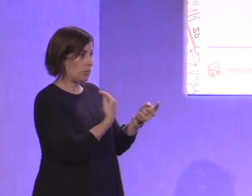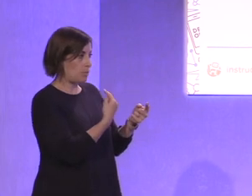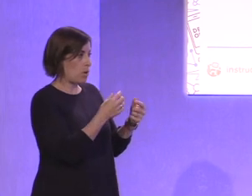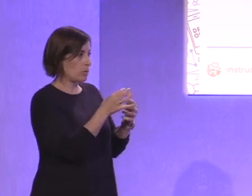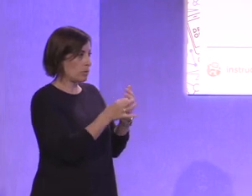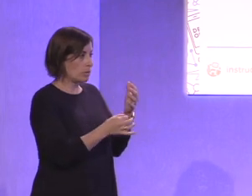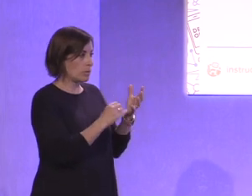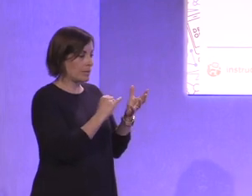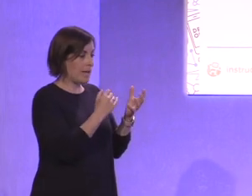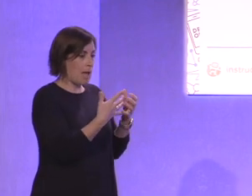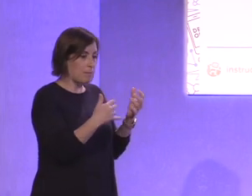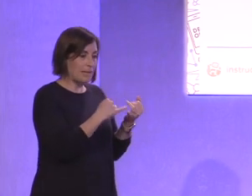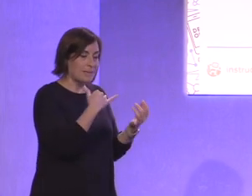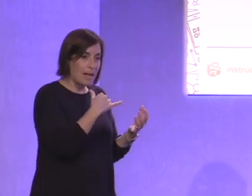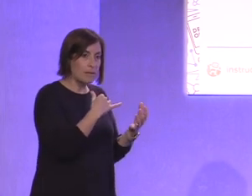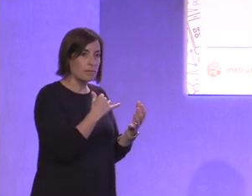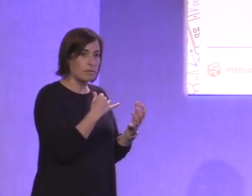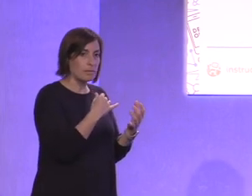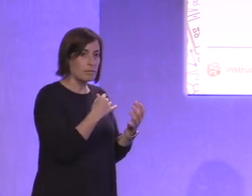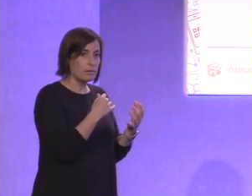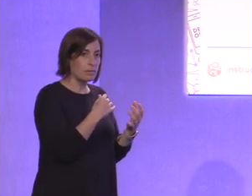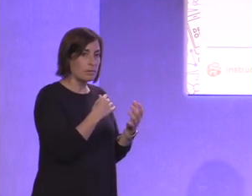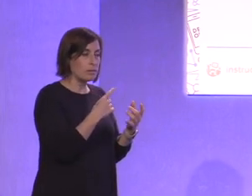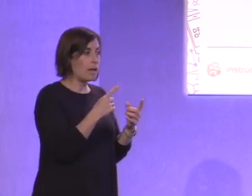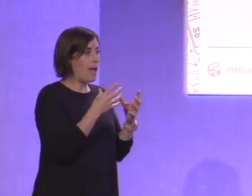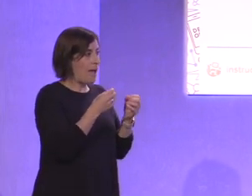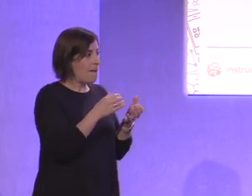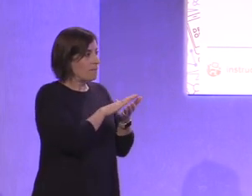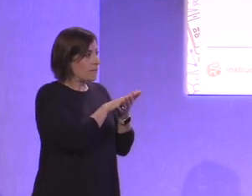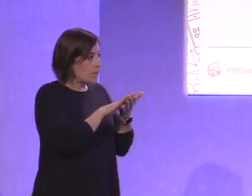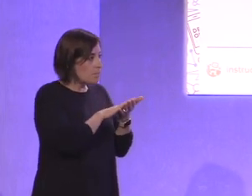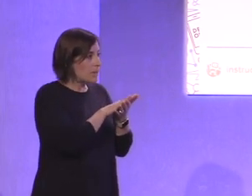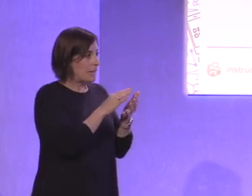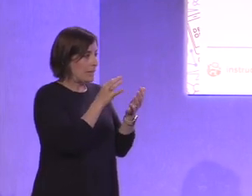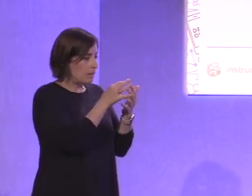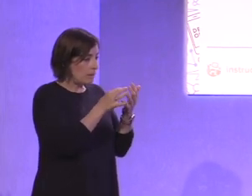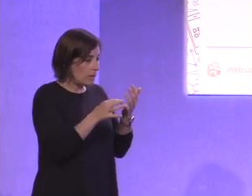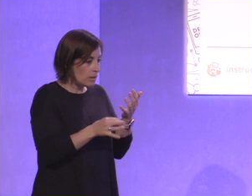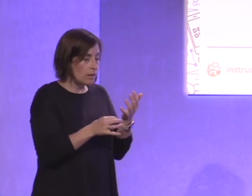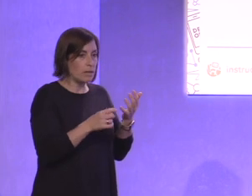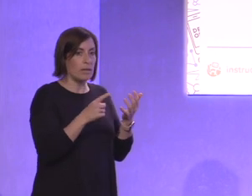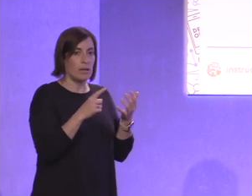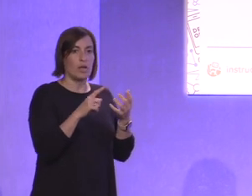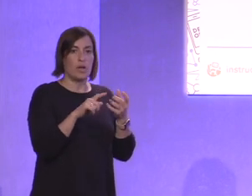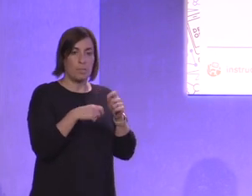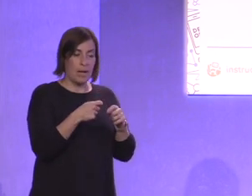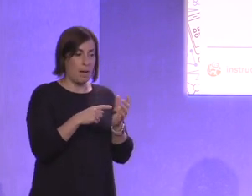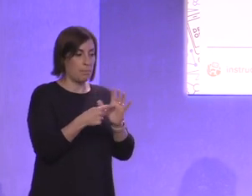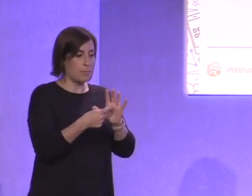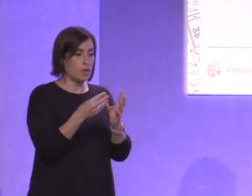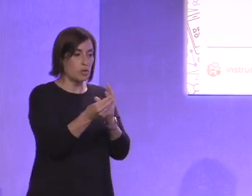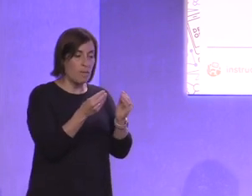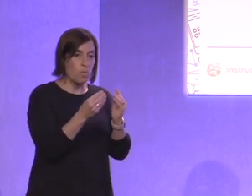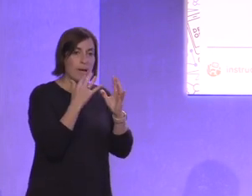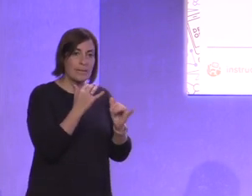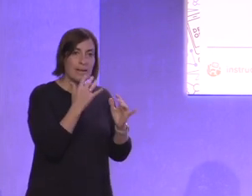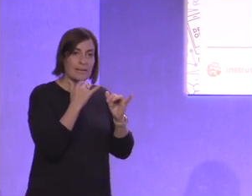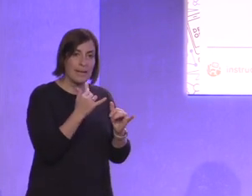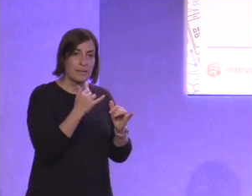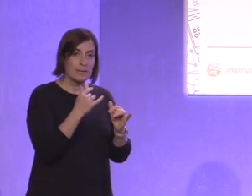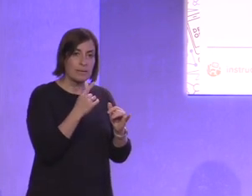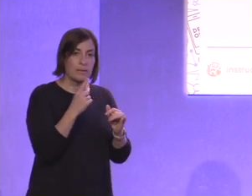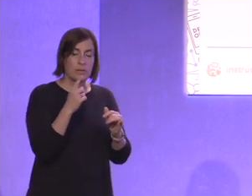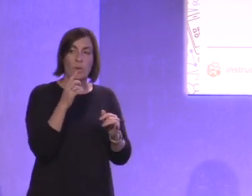is the English definition of my SLI. And then I create a machine, a probe, a software test that periodically hits my site and